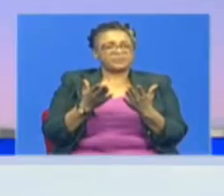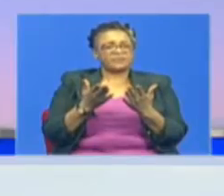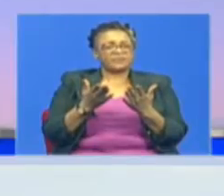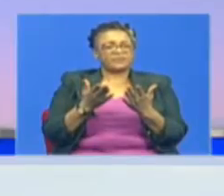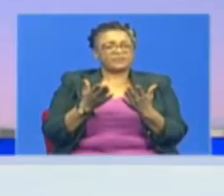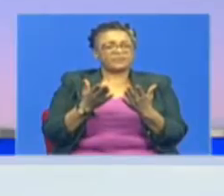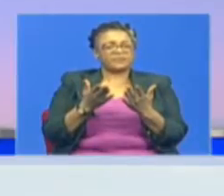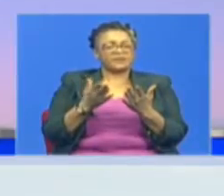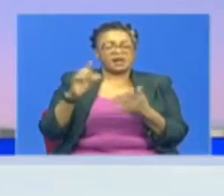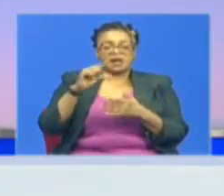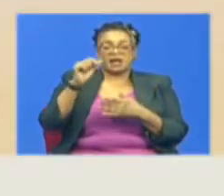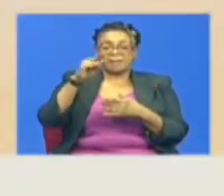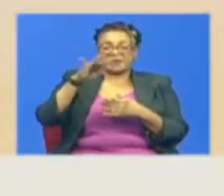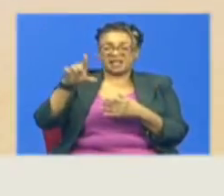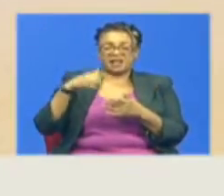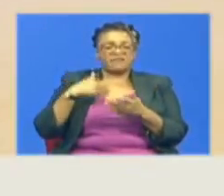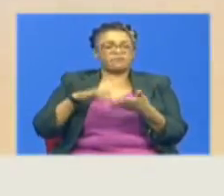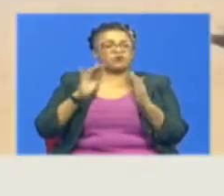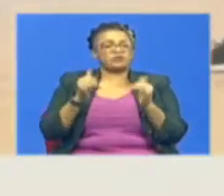Kudaka with the details.